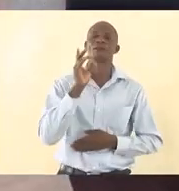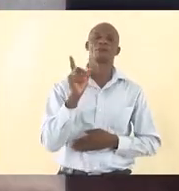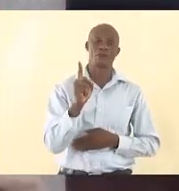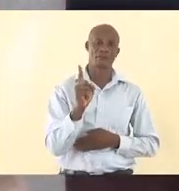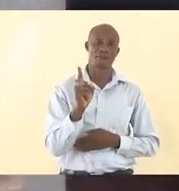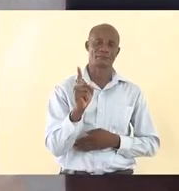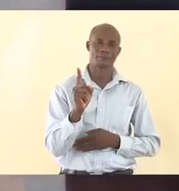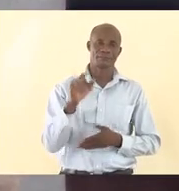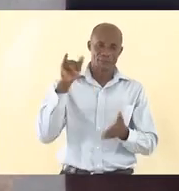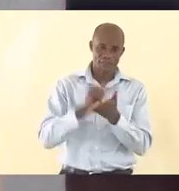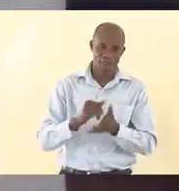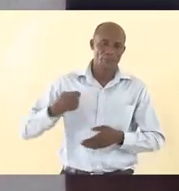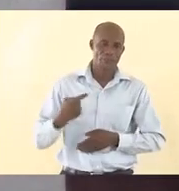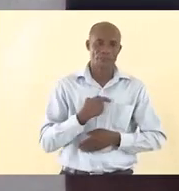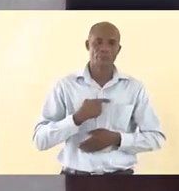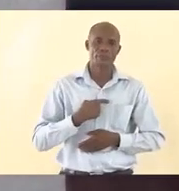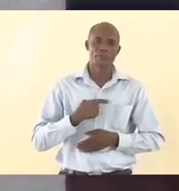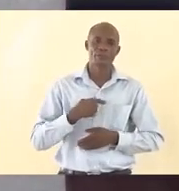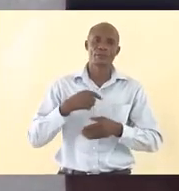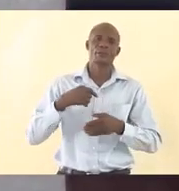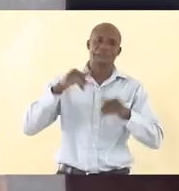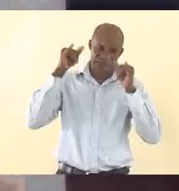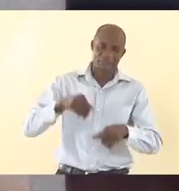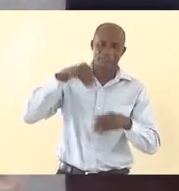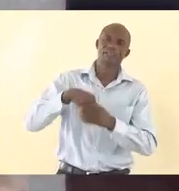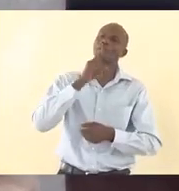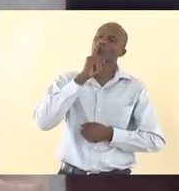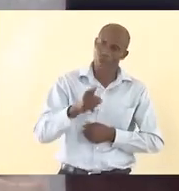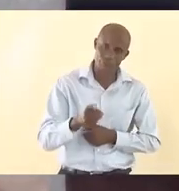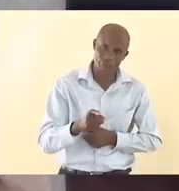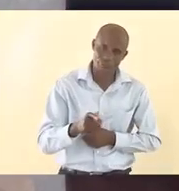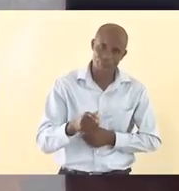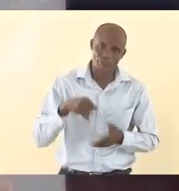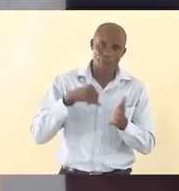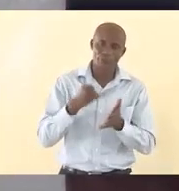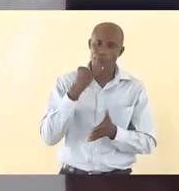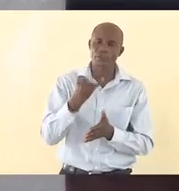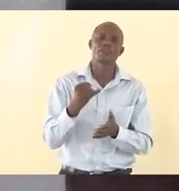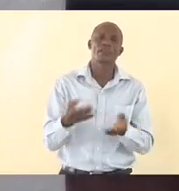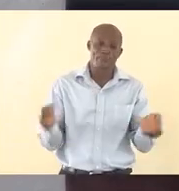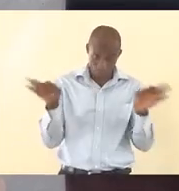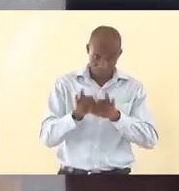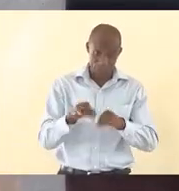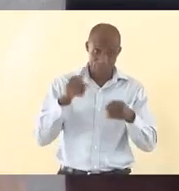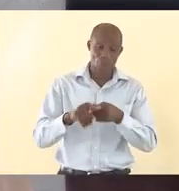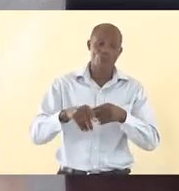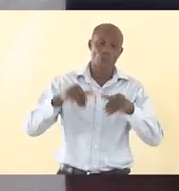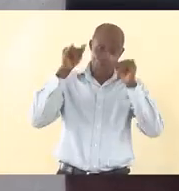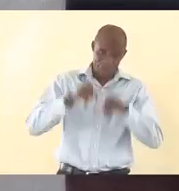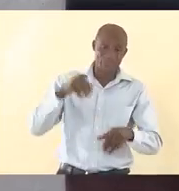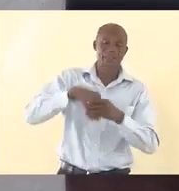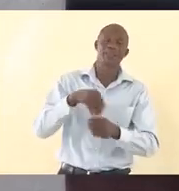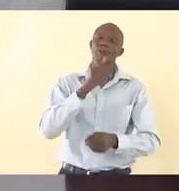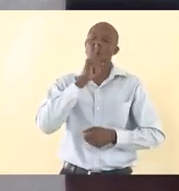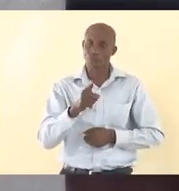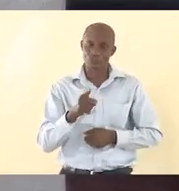that we may remain in the truth. Absolutely important to remain in the truth. That we may be protected from the